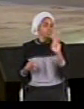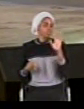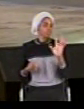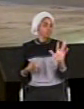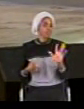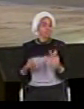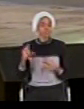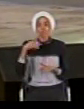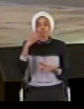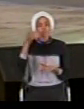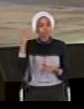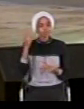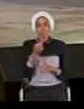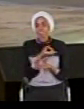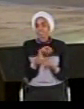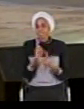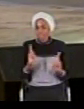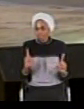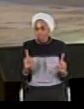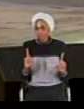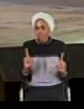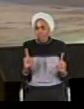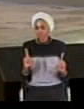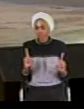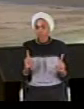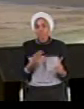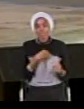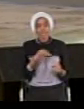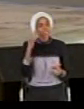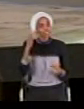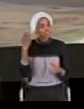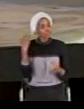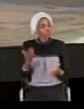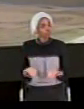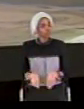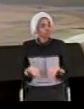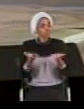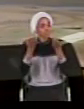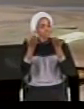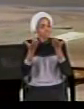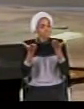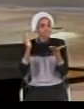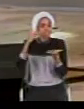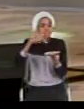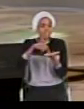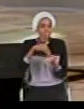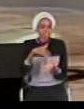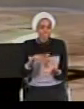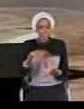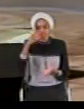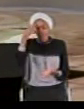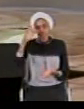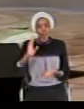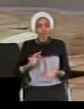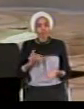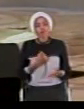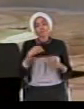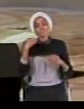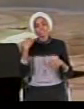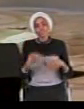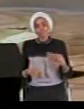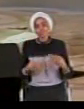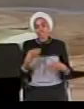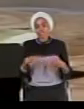was delivered for our offenses and was raised again for our